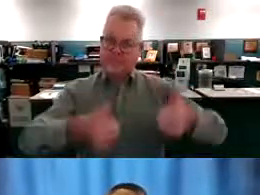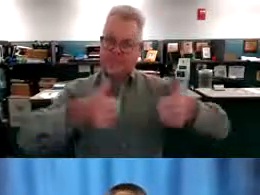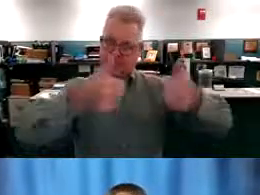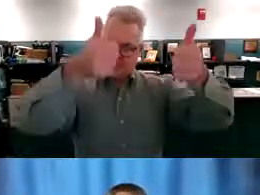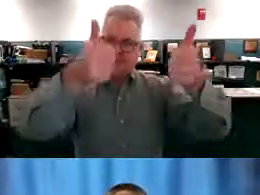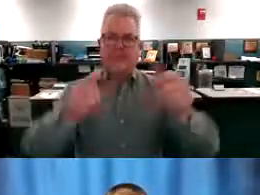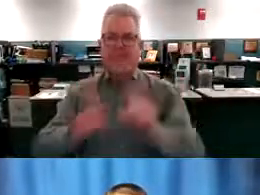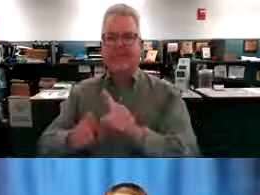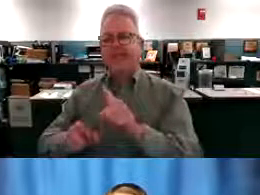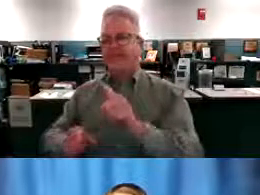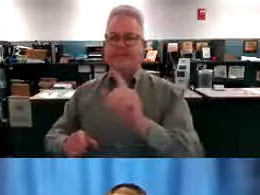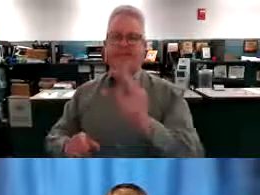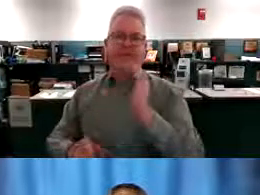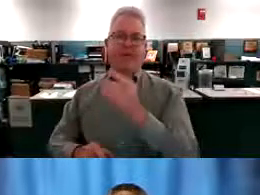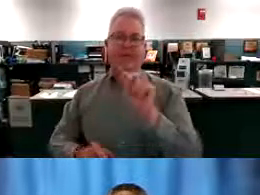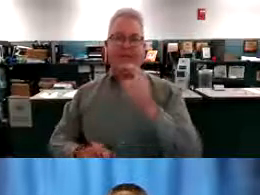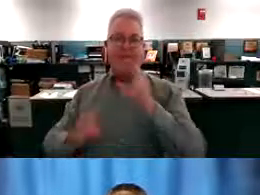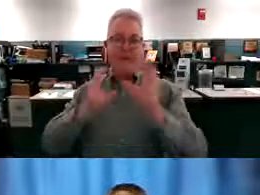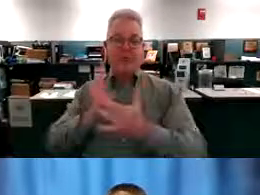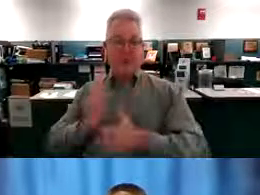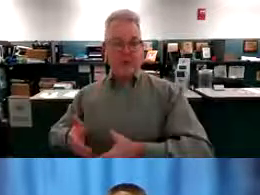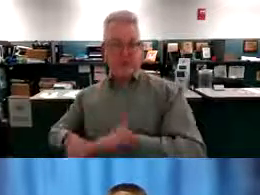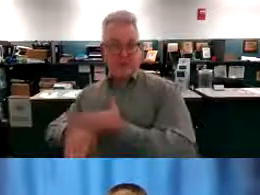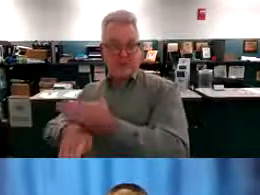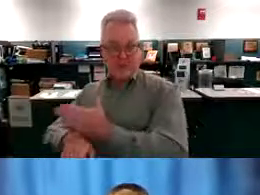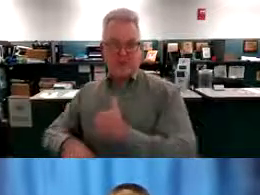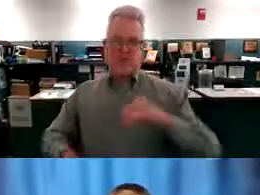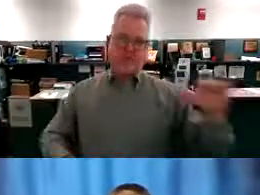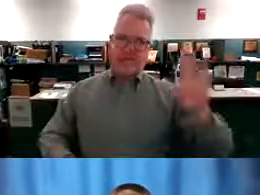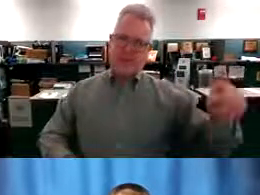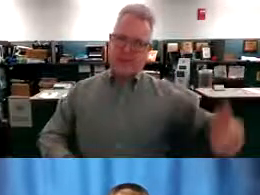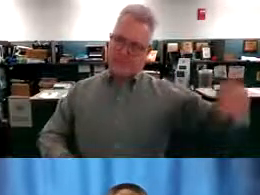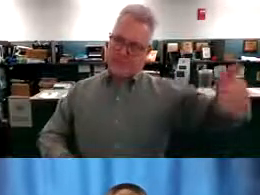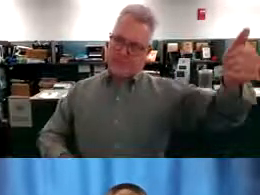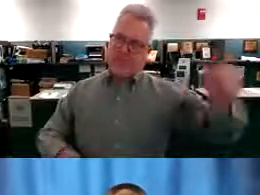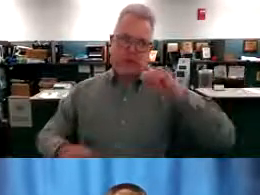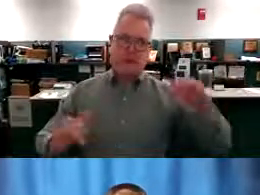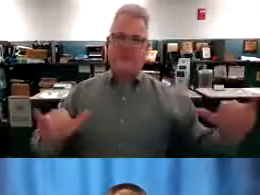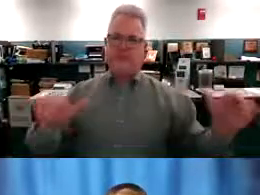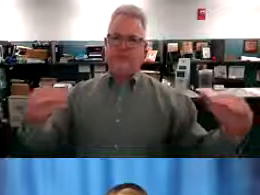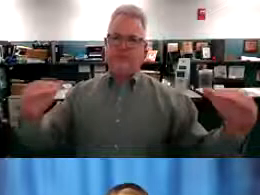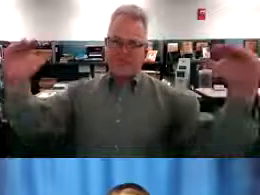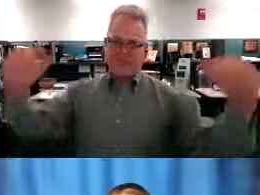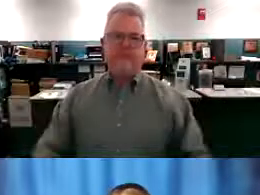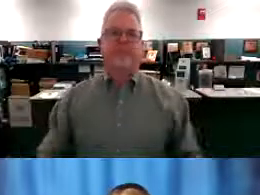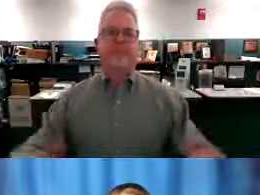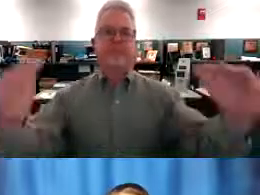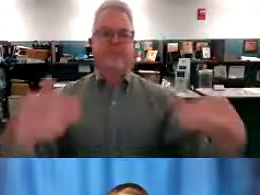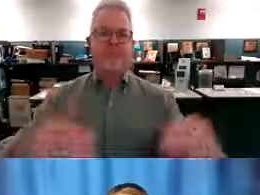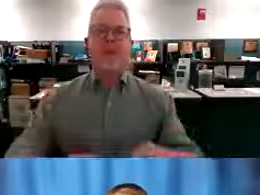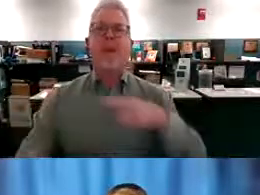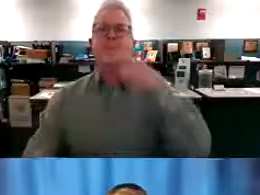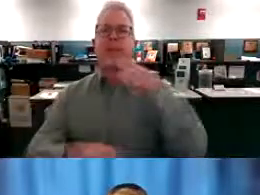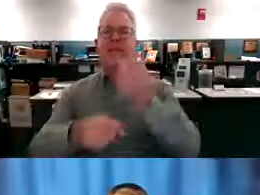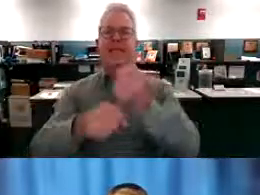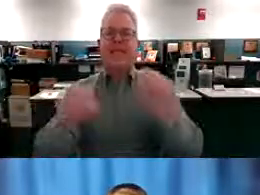accessible services, and that technology, as that increase, the text communication, we have to make sure as soon as we have the